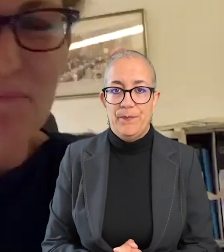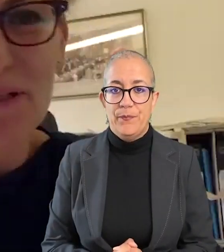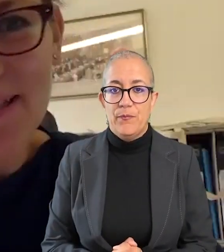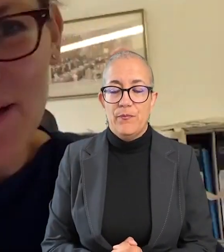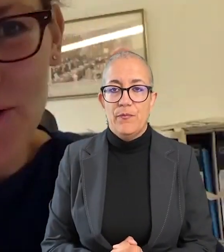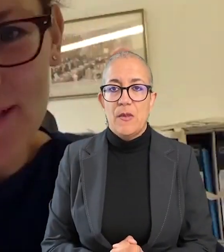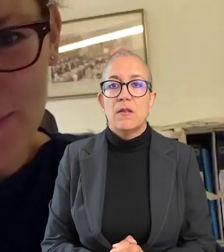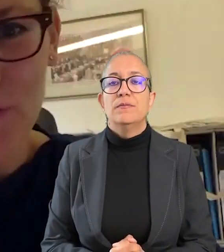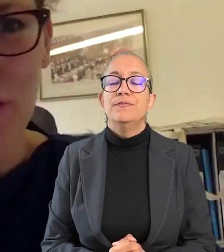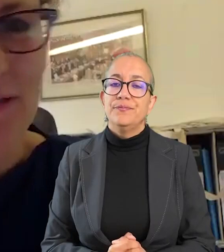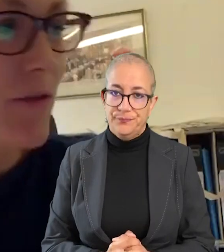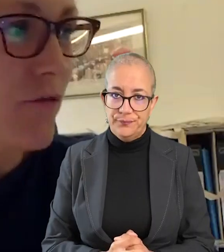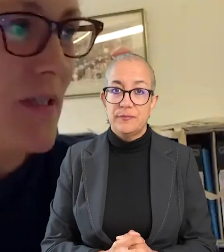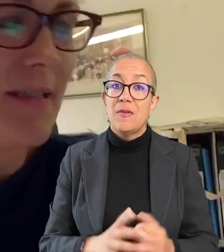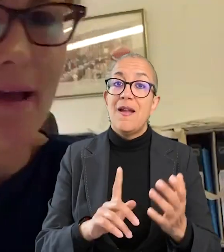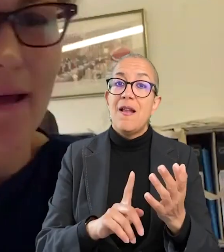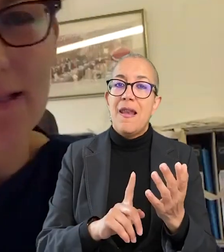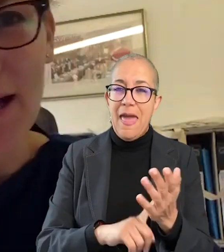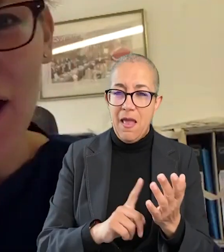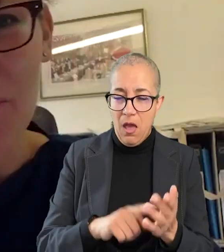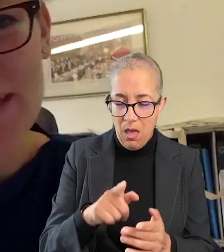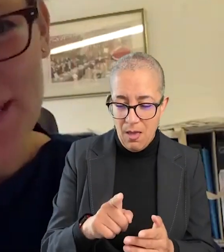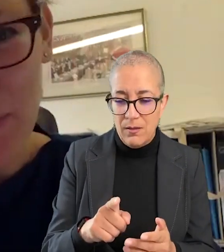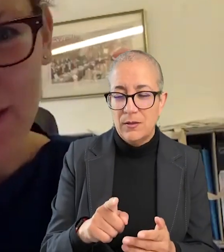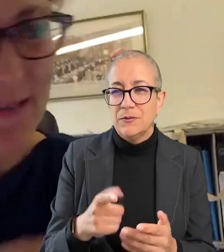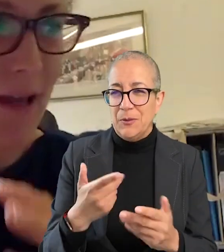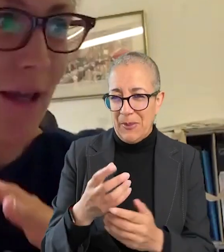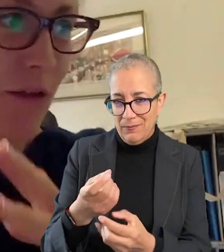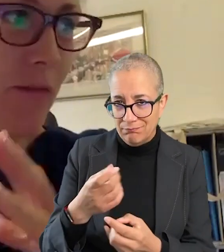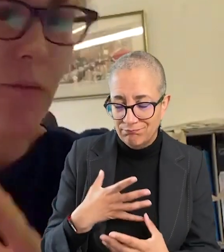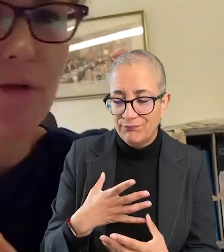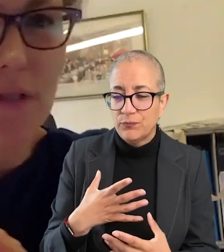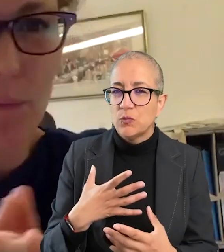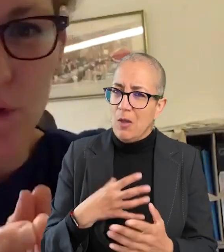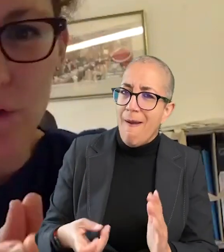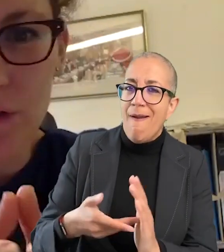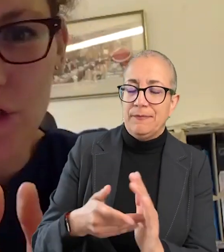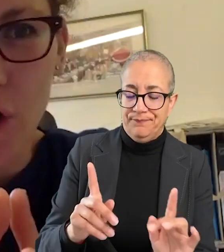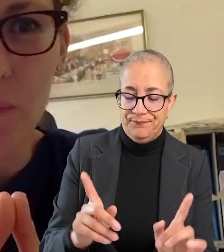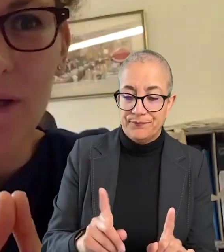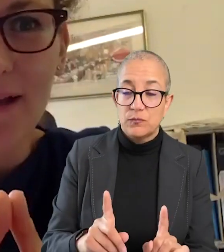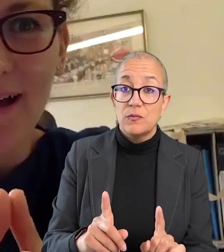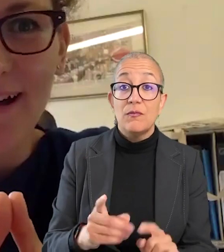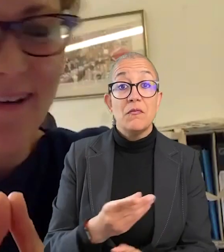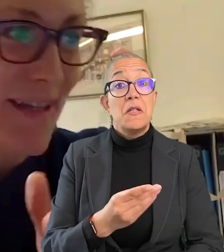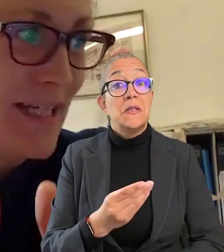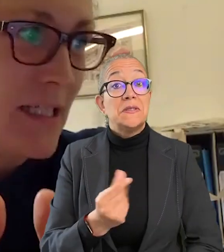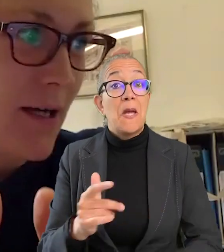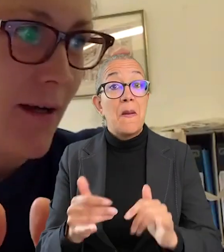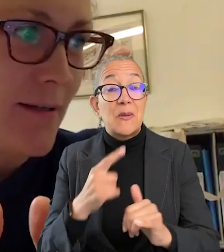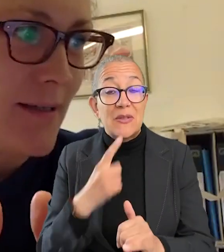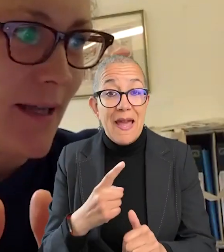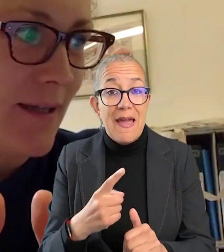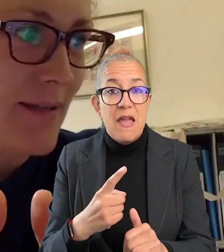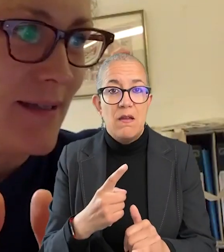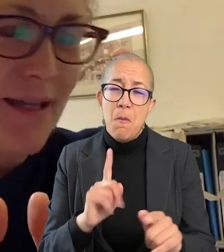Layla, building on some of the things you've just said, some might say that the most important job the leader